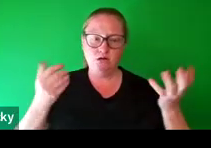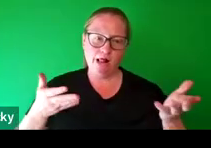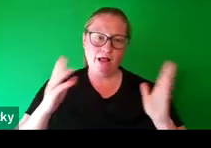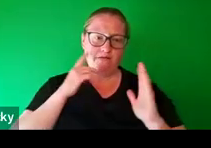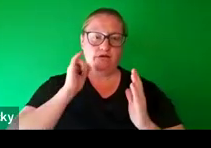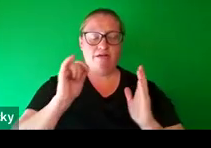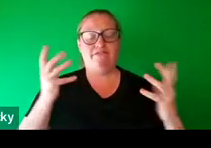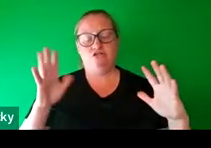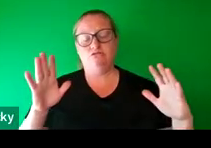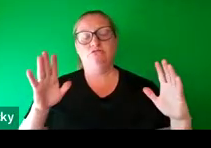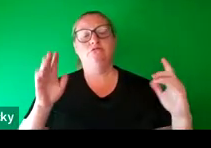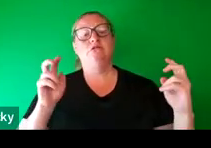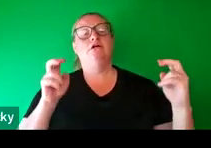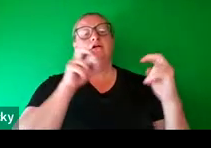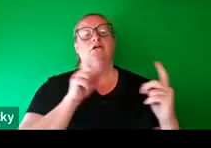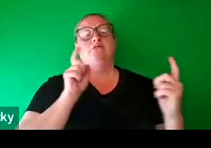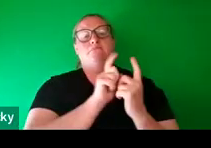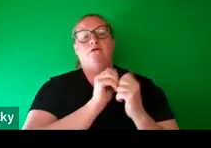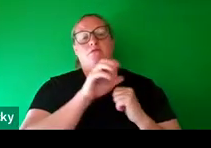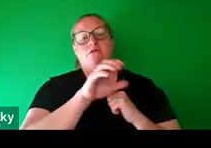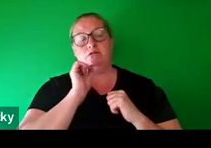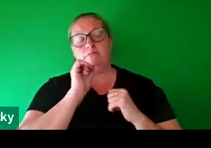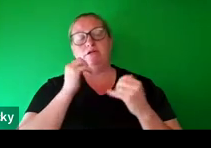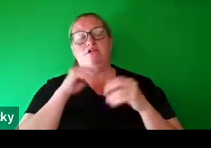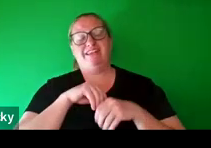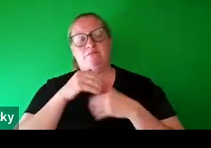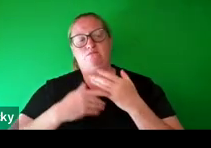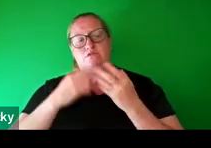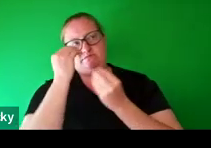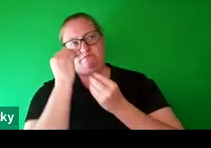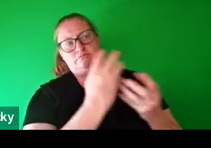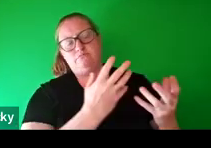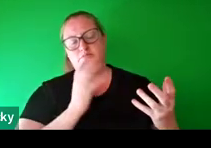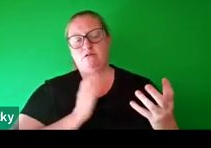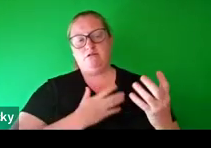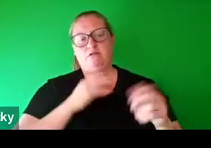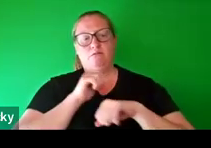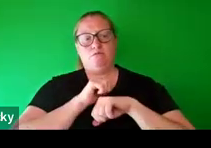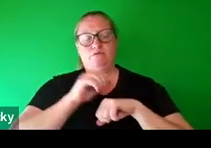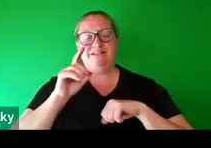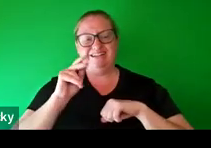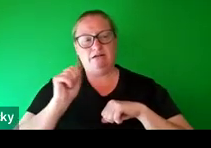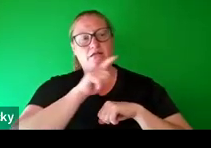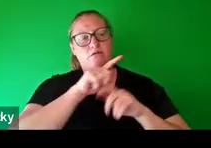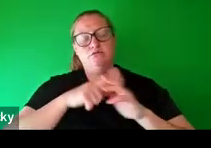process of providing our employee data to them right now. They'll analyze our employee data, looking at things like age, years of